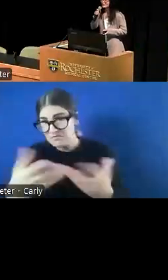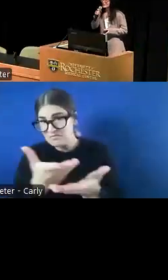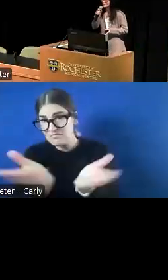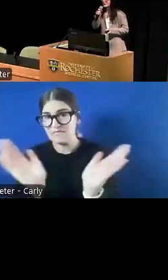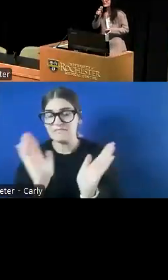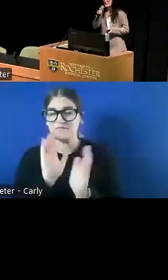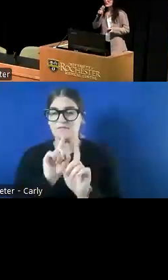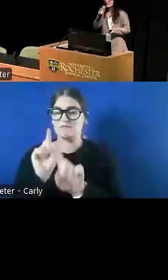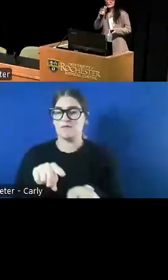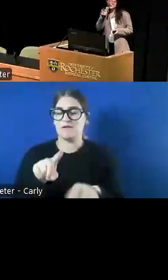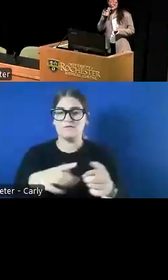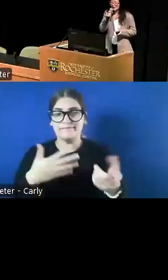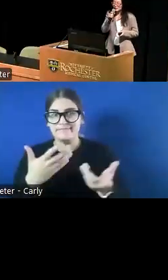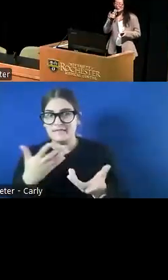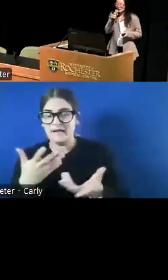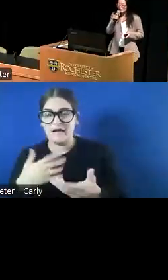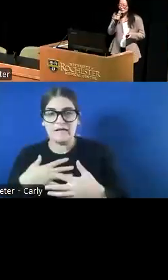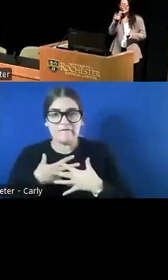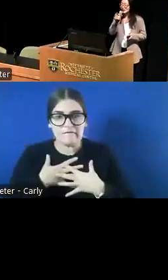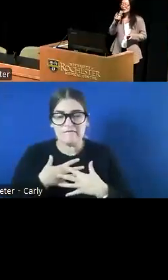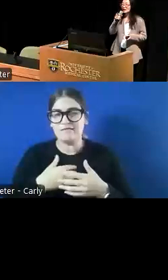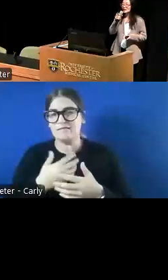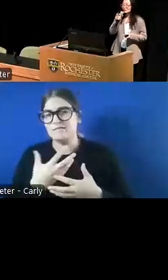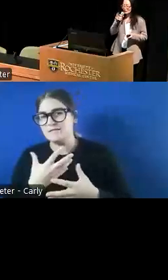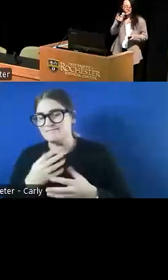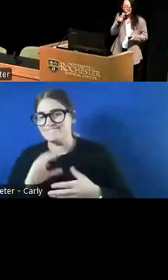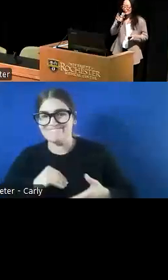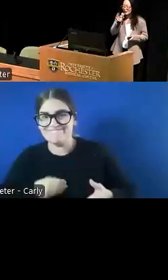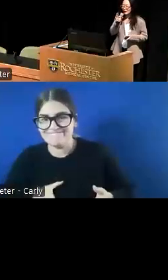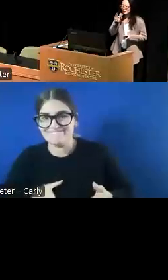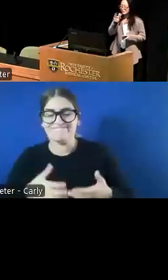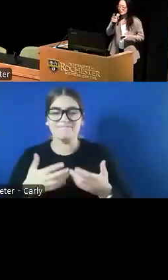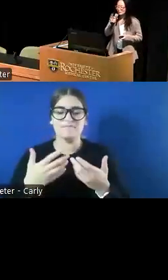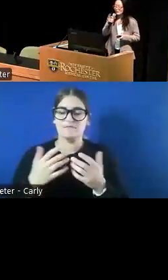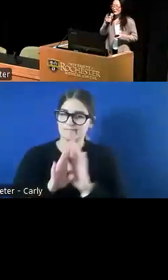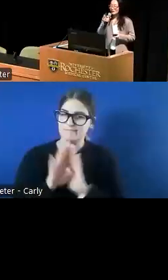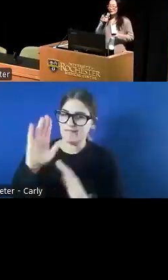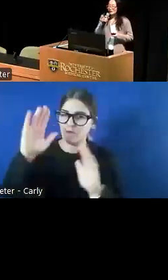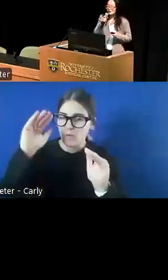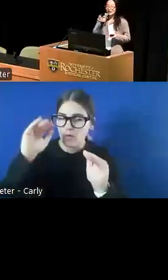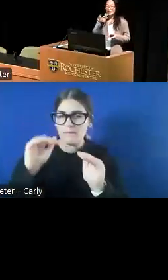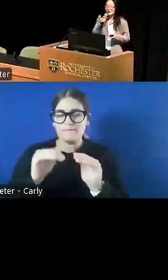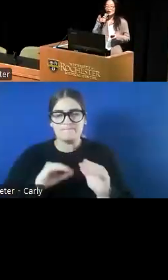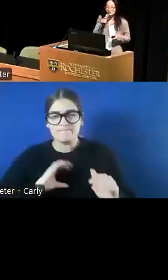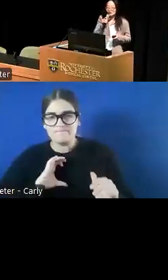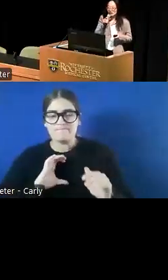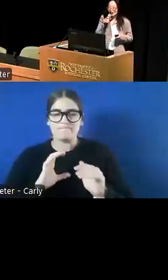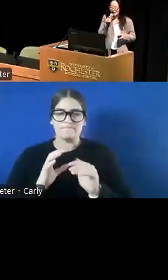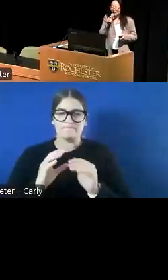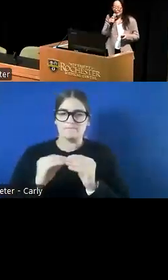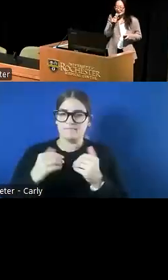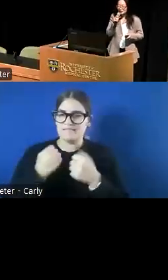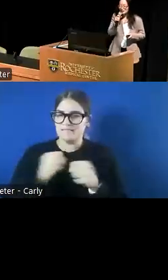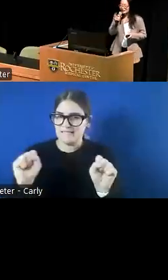issues of desperations and despairs related to suicide, to build hope, to bring more of a suicide-safe culture, to